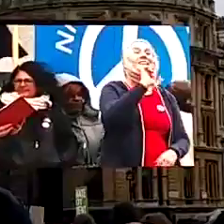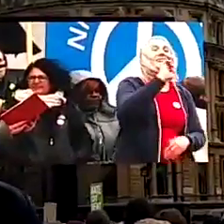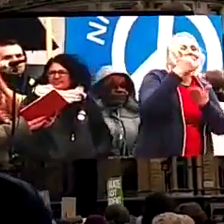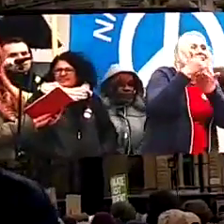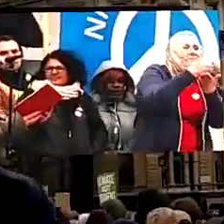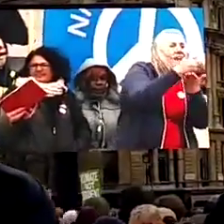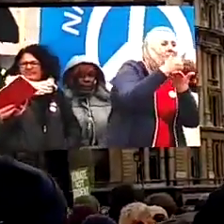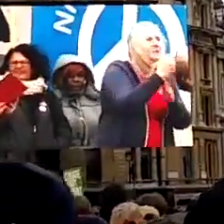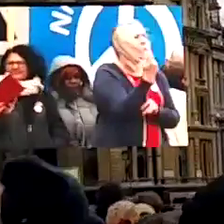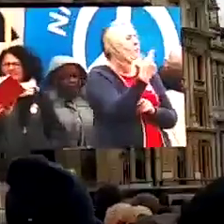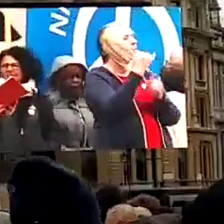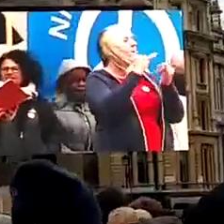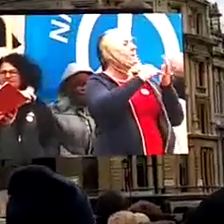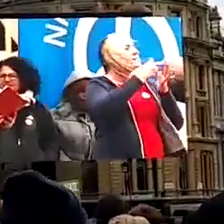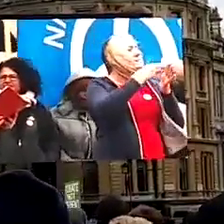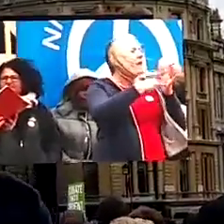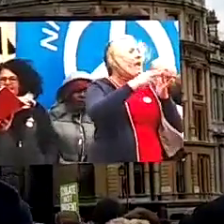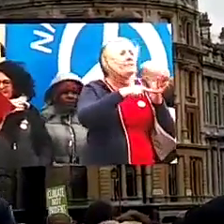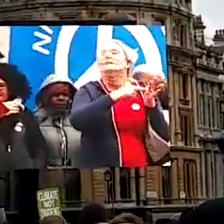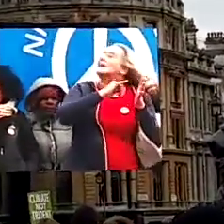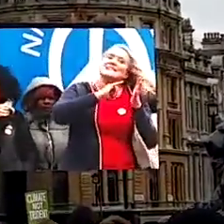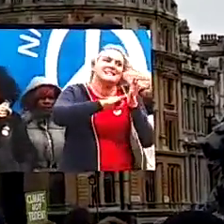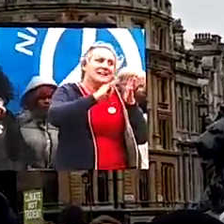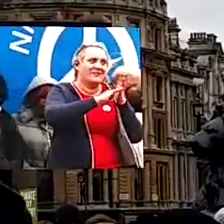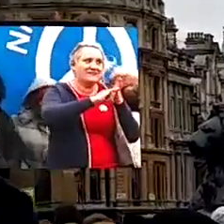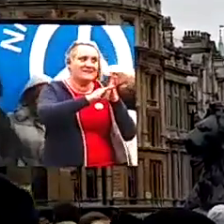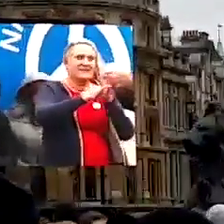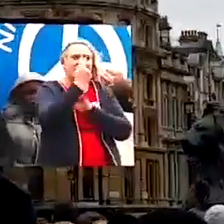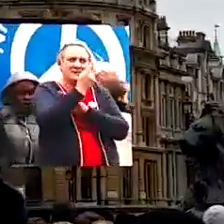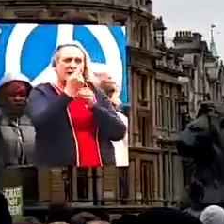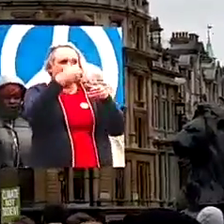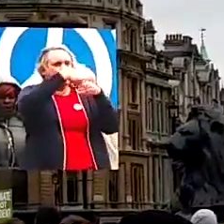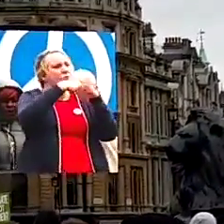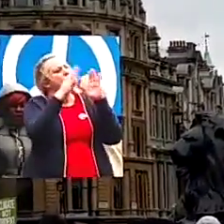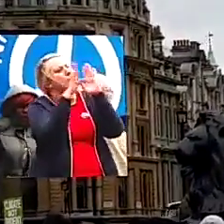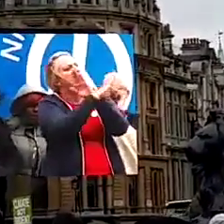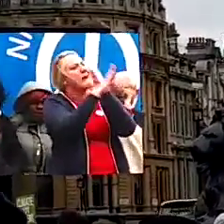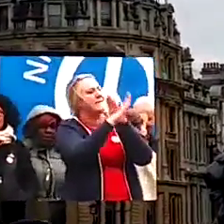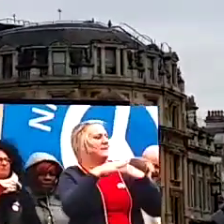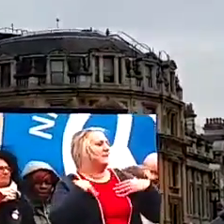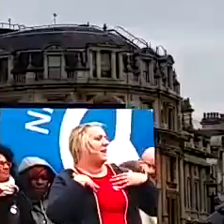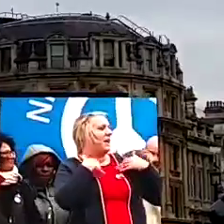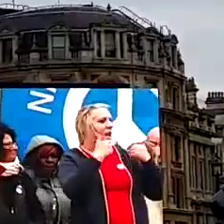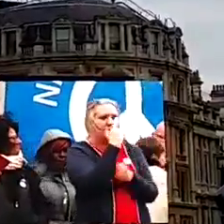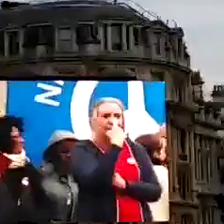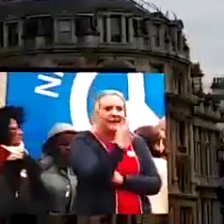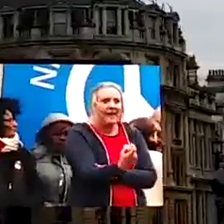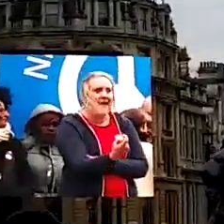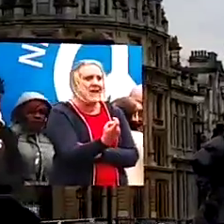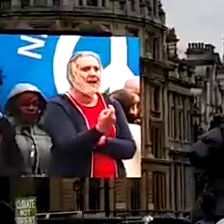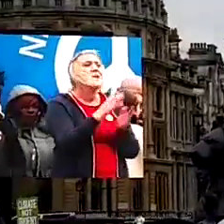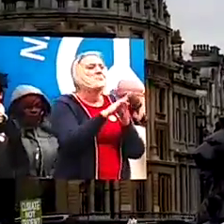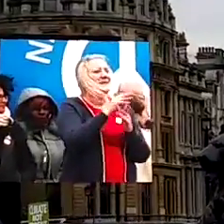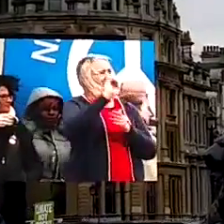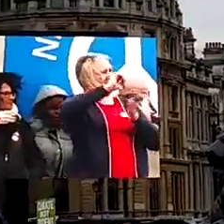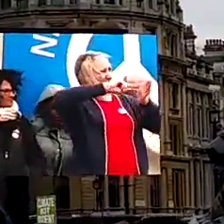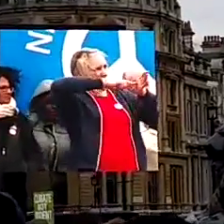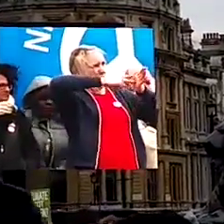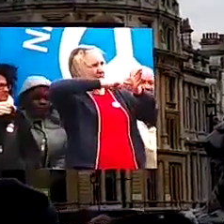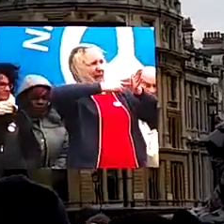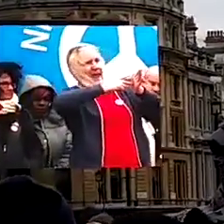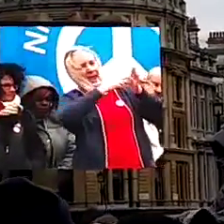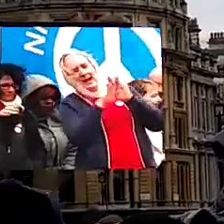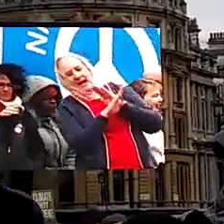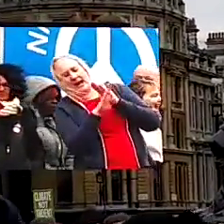to private healthcare. And let's not forget Jeremy Hunt wrote a book about privatising the NHS.